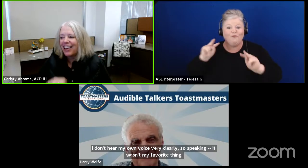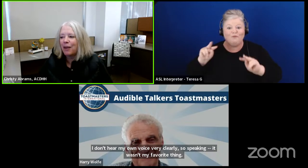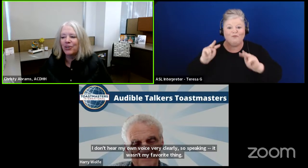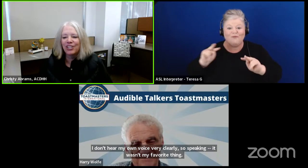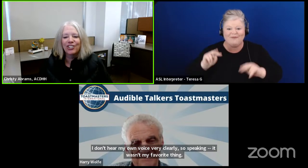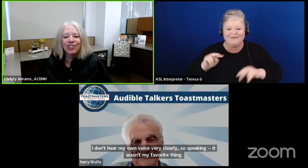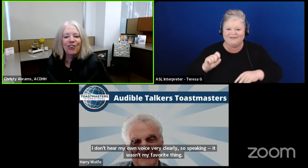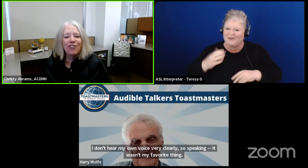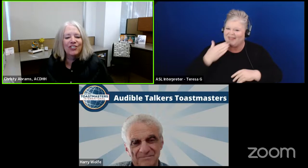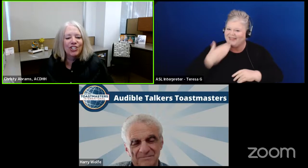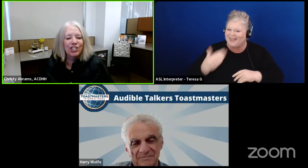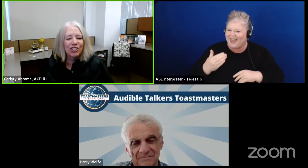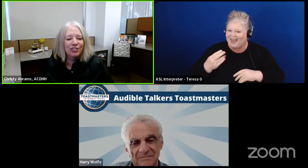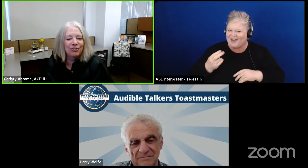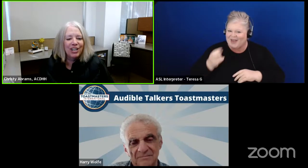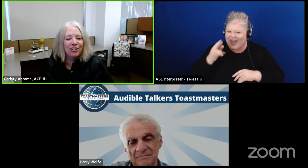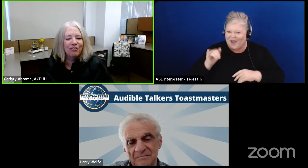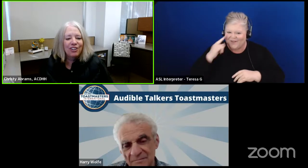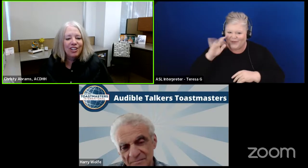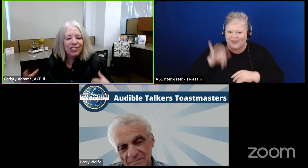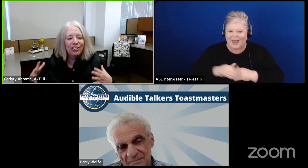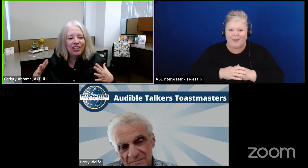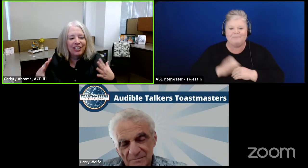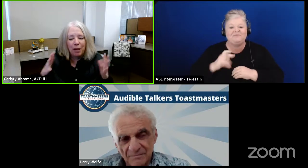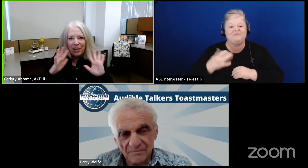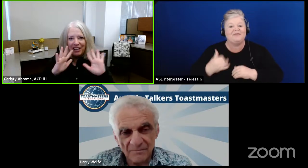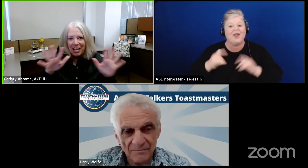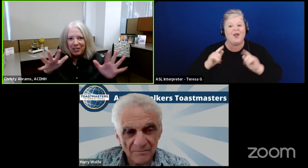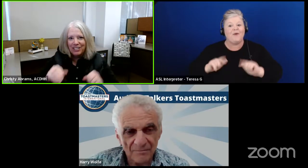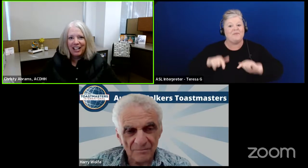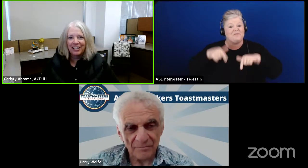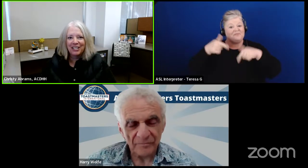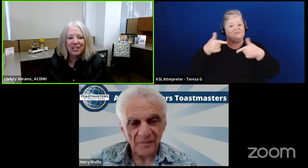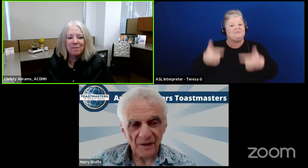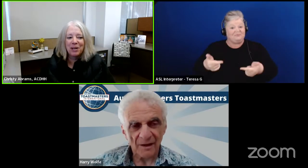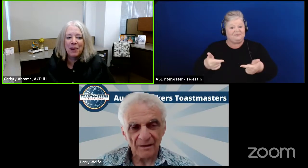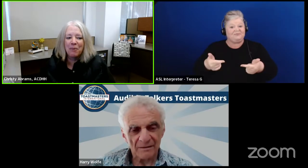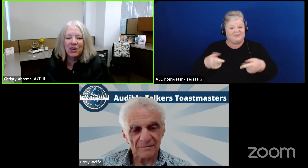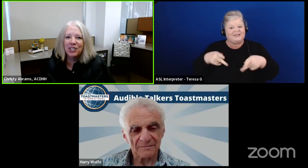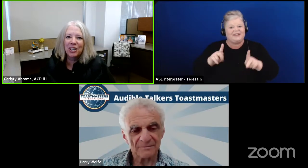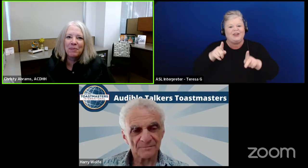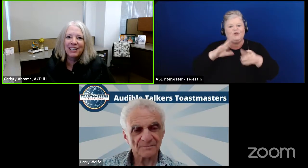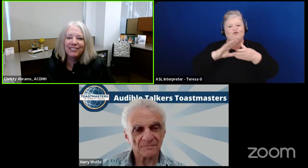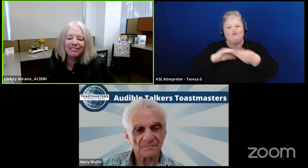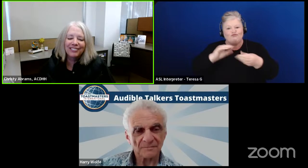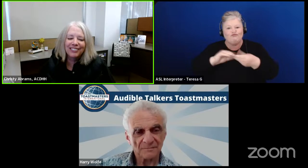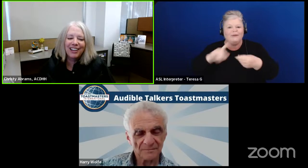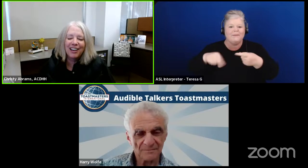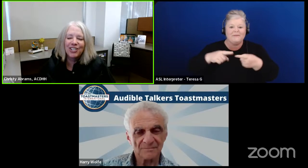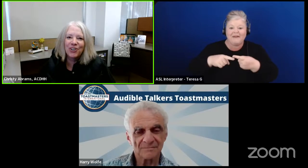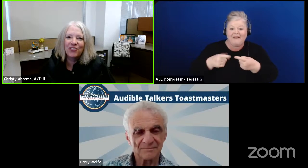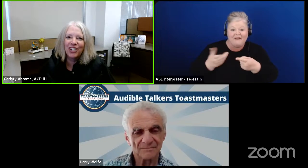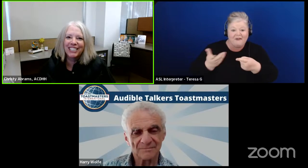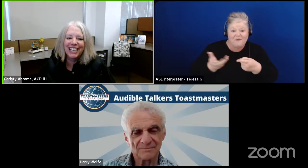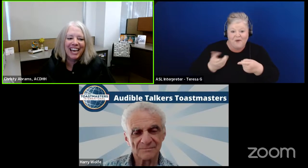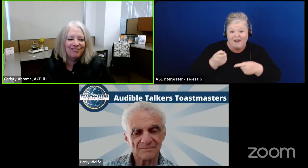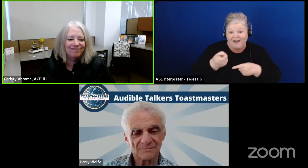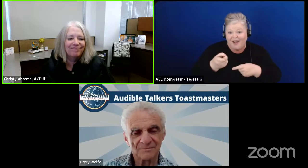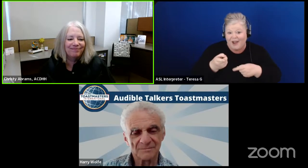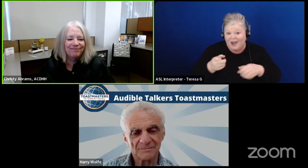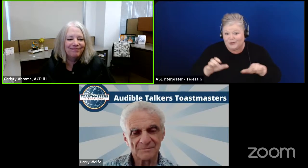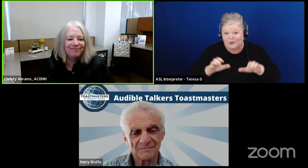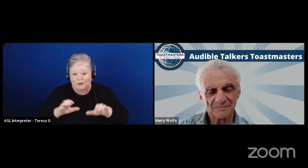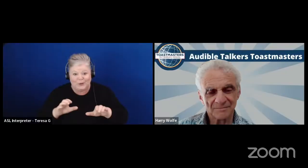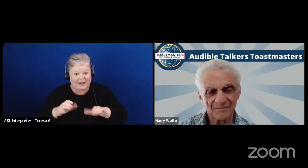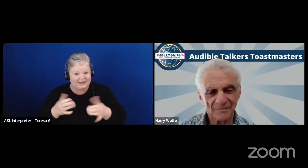that. And I'm going to turn it over to you. I know I'm going to let you tell us a little bit about what you're going to be doing for us